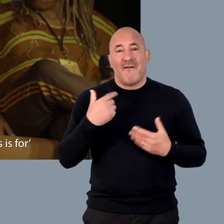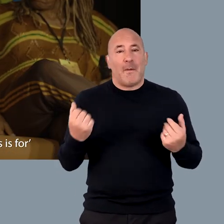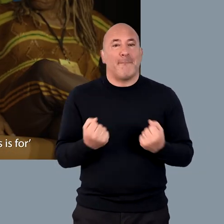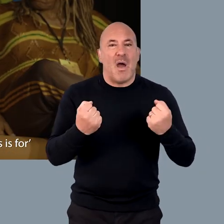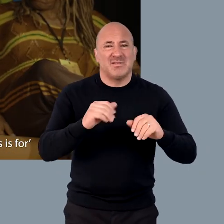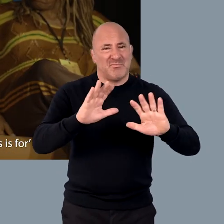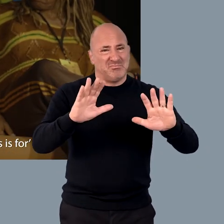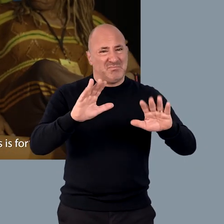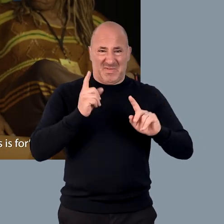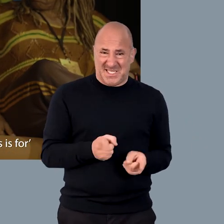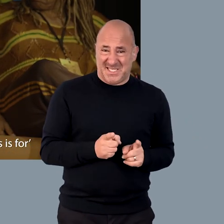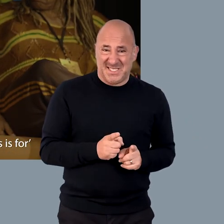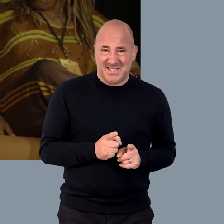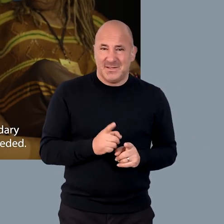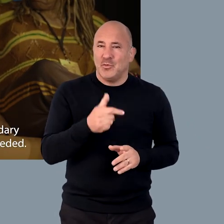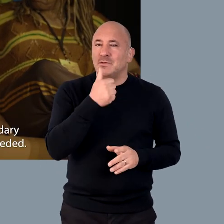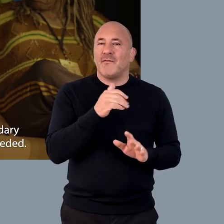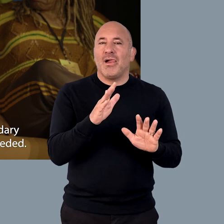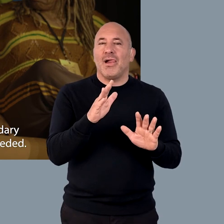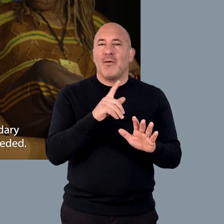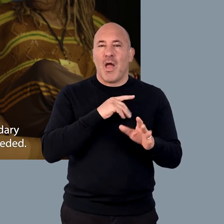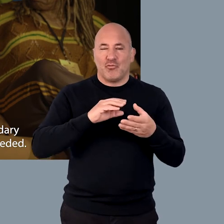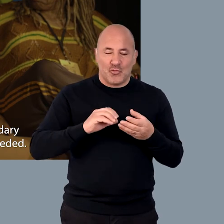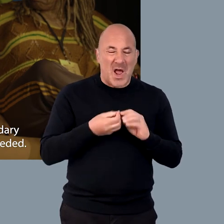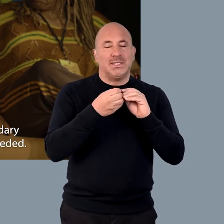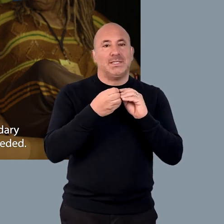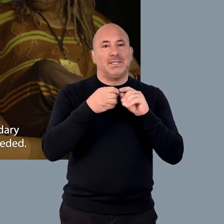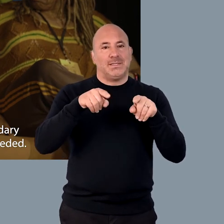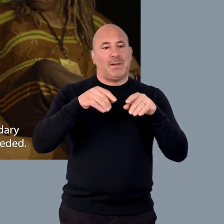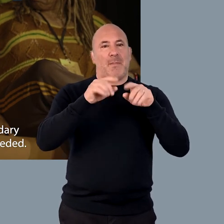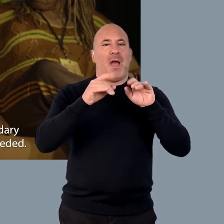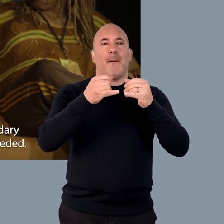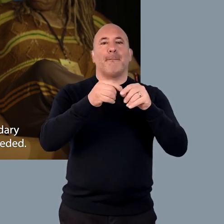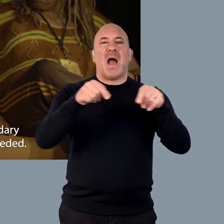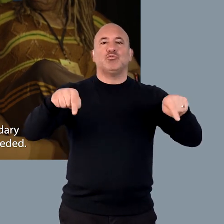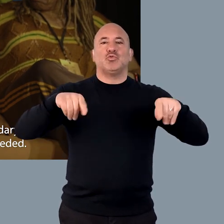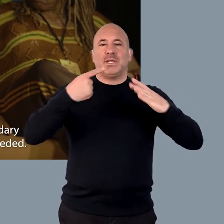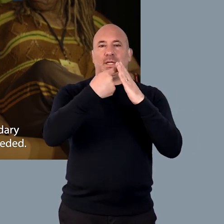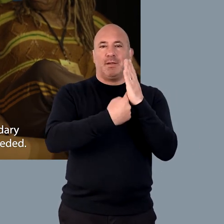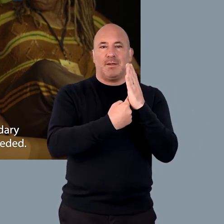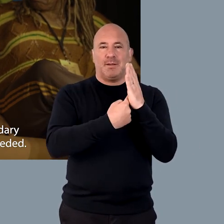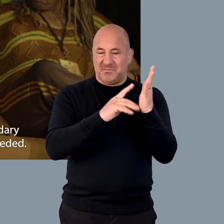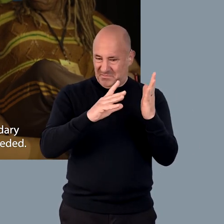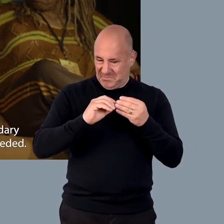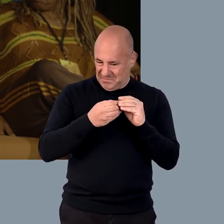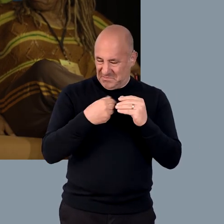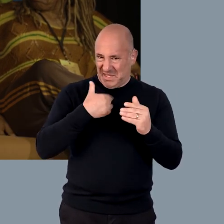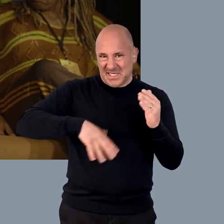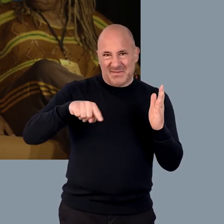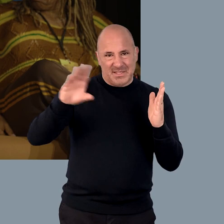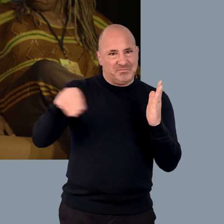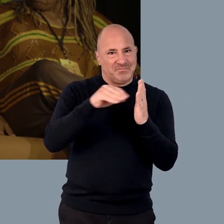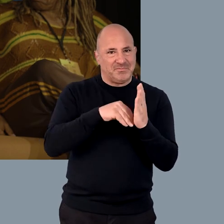Having the power to say this is what this this for was really helpful just to create that boundary and make the space that we desperately needed